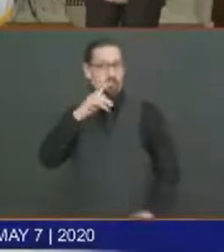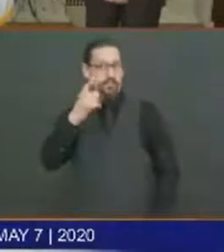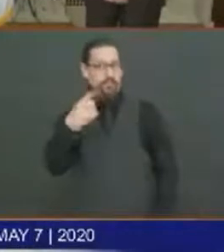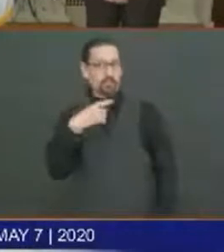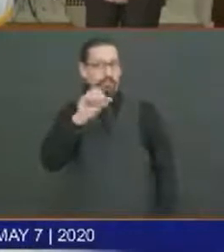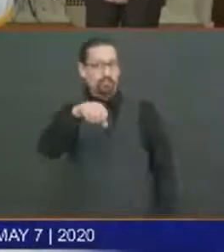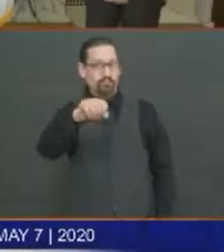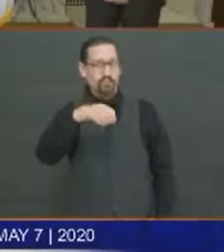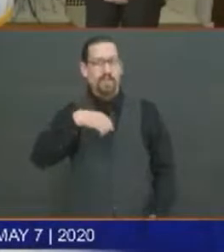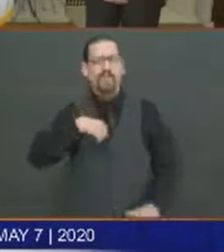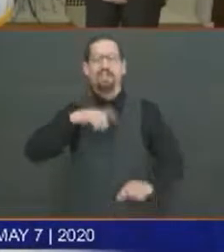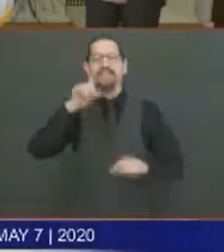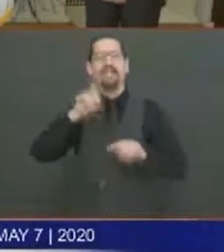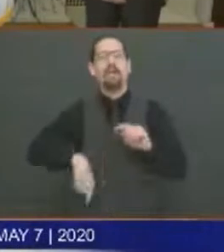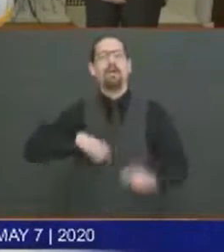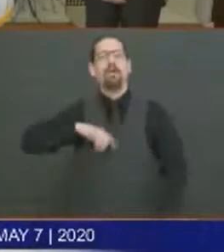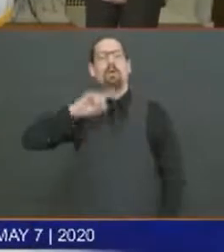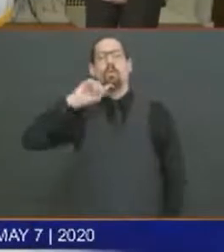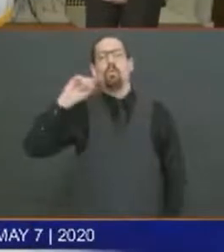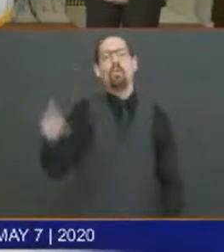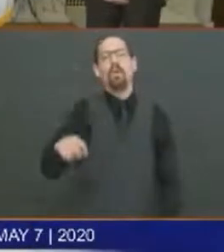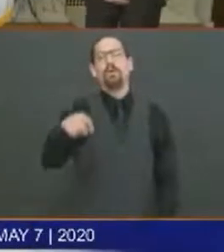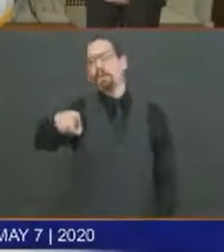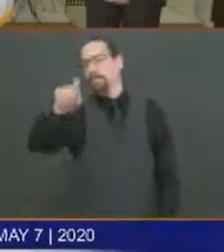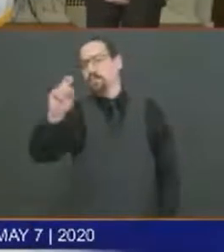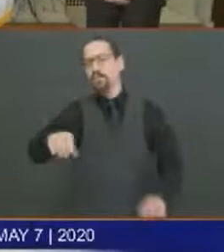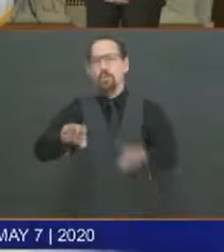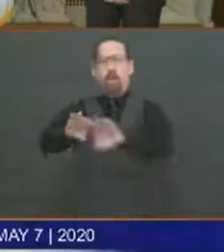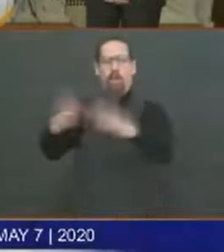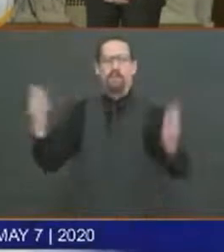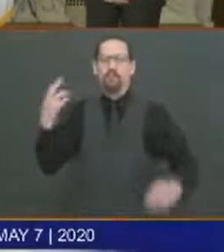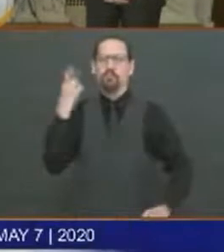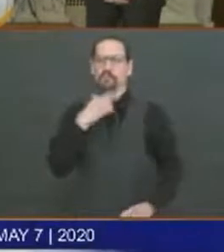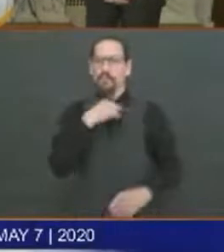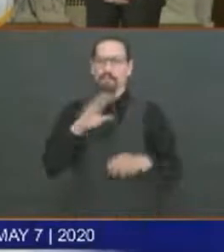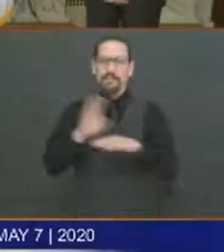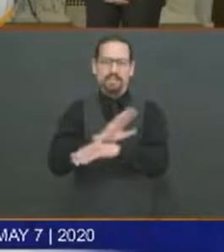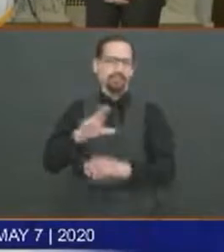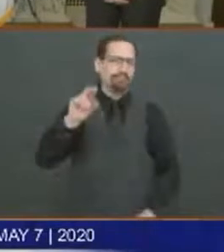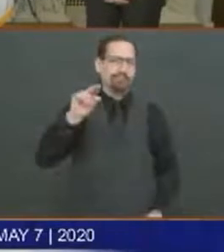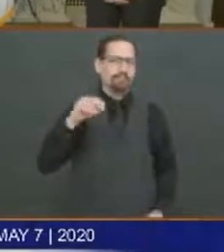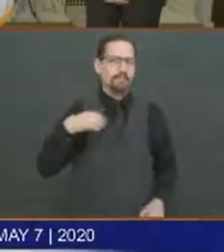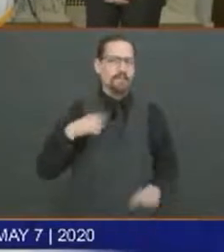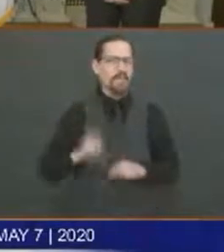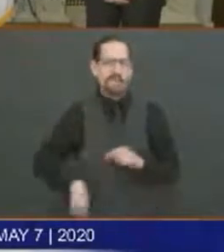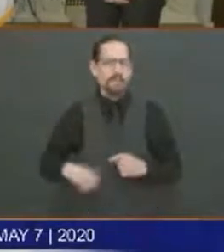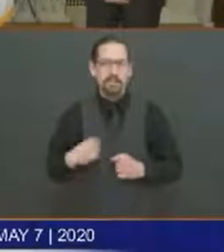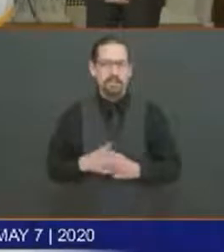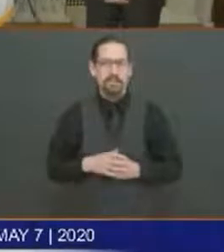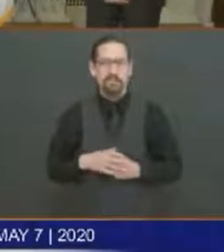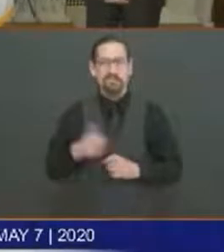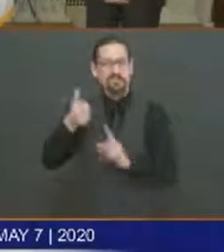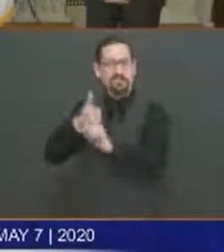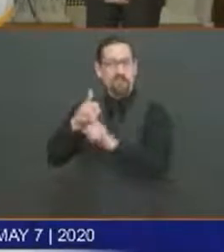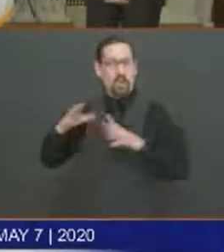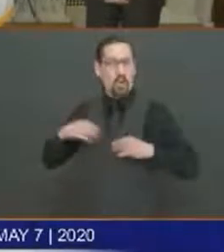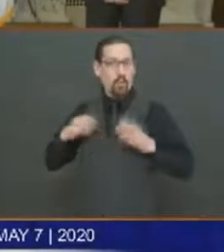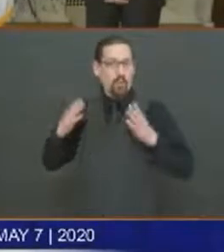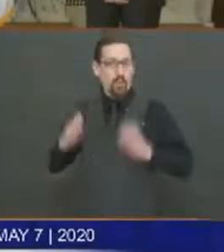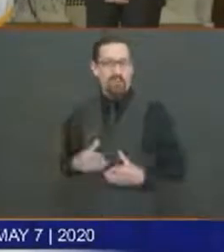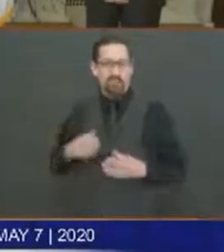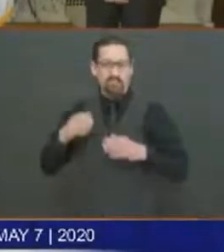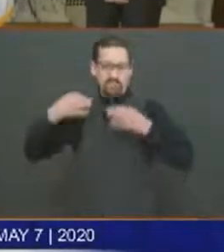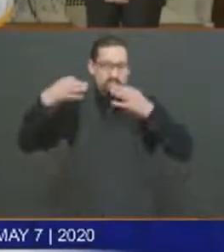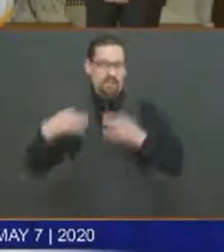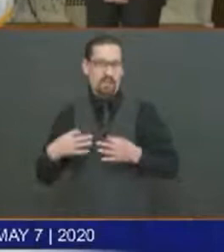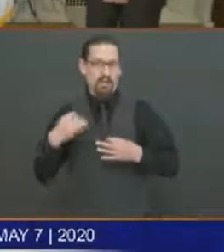to open. If they just don't feel safe, then I understand that, and they're gonna do what they think